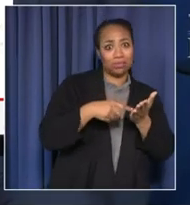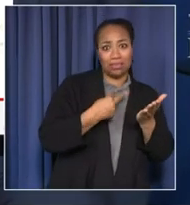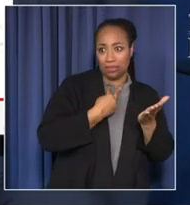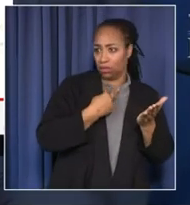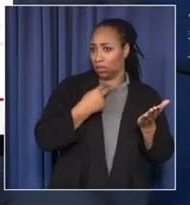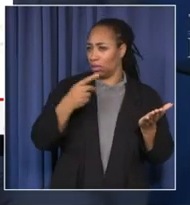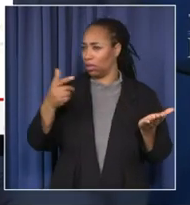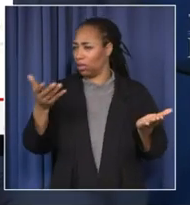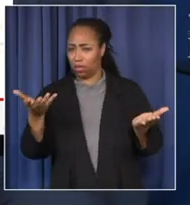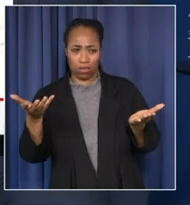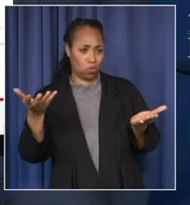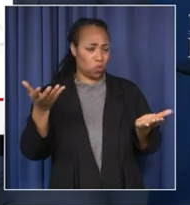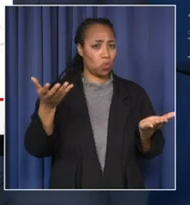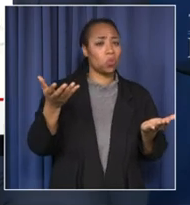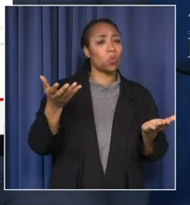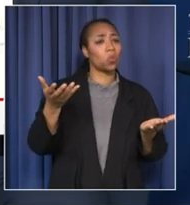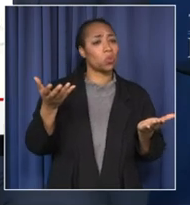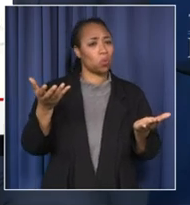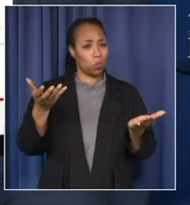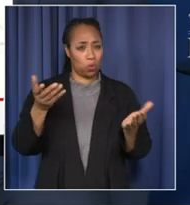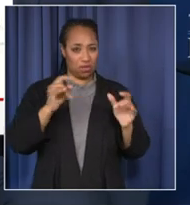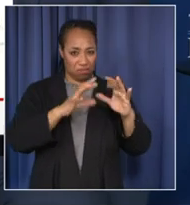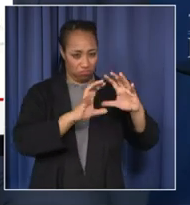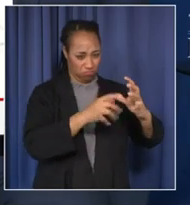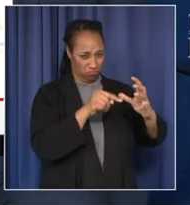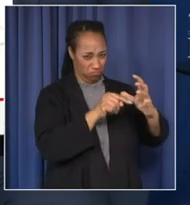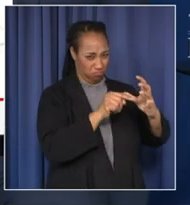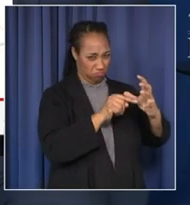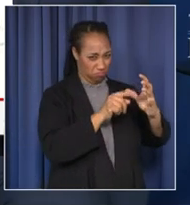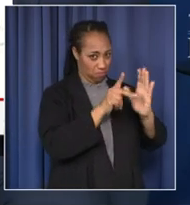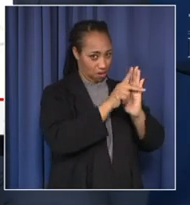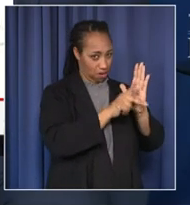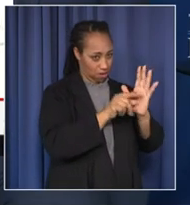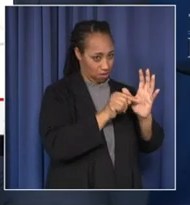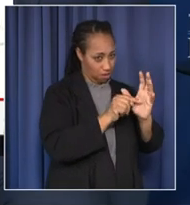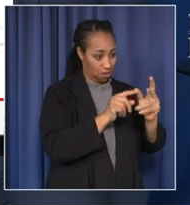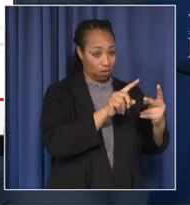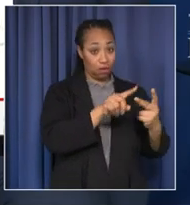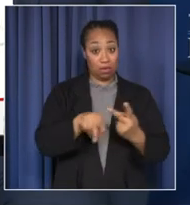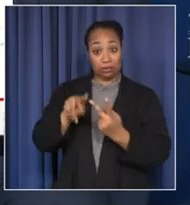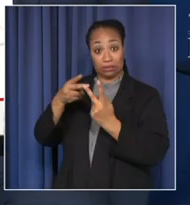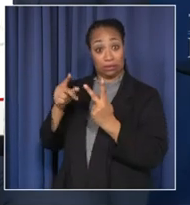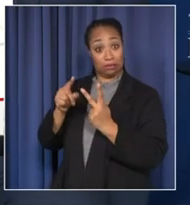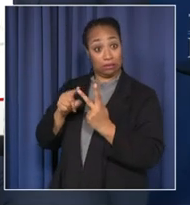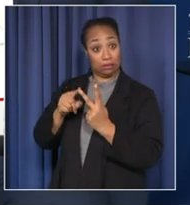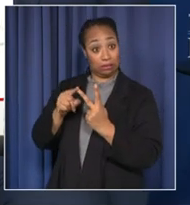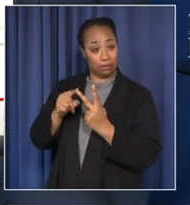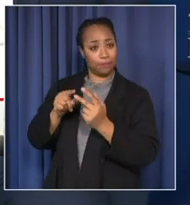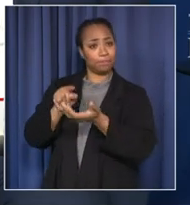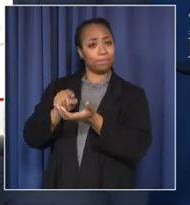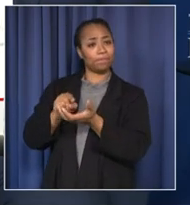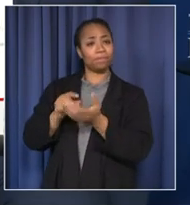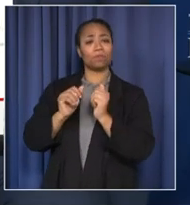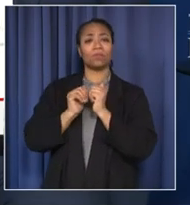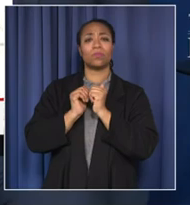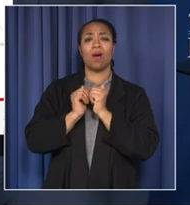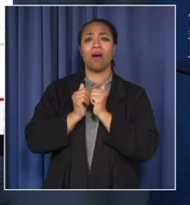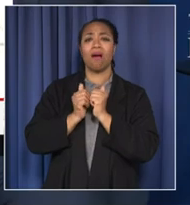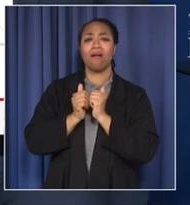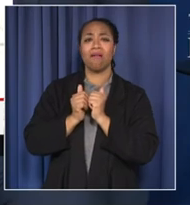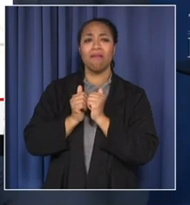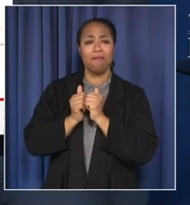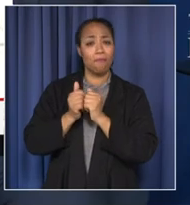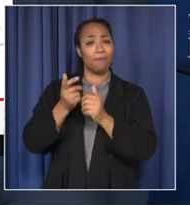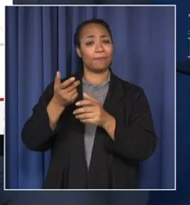region, in the area of and the jurisdiction in the country that has invested the most